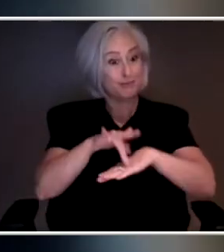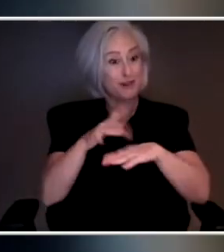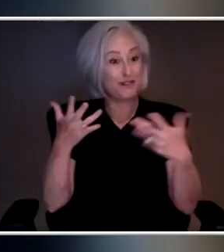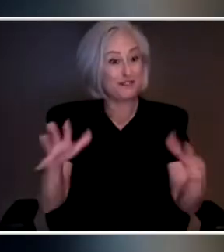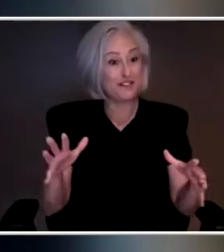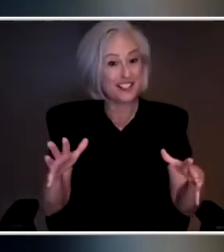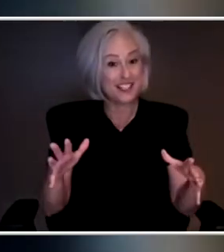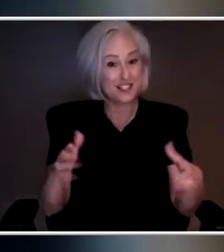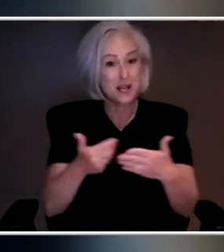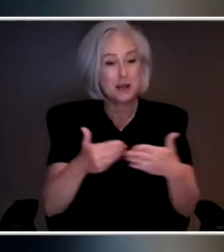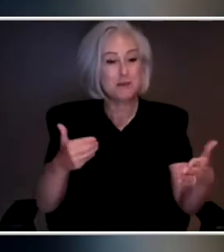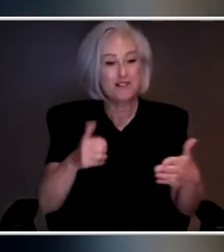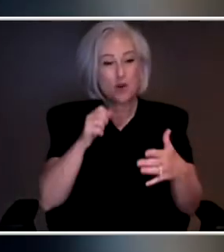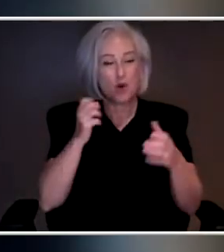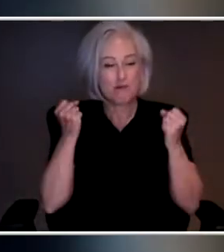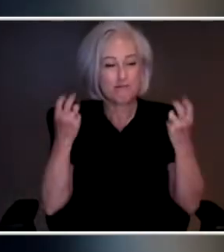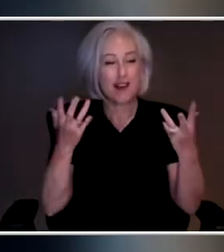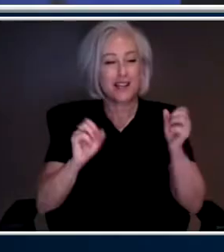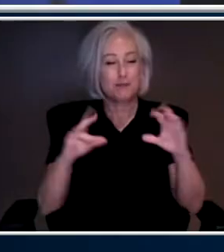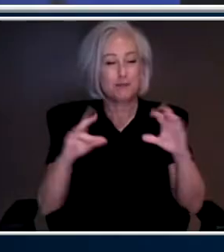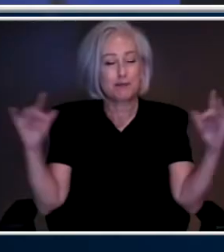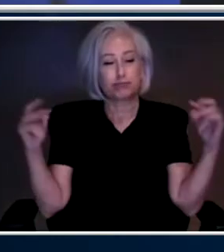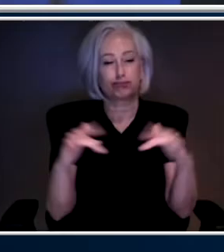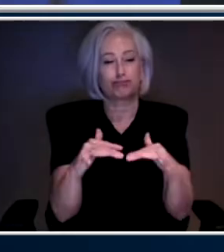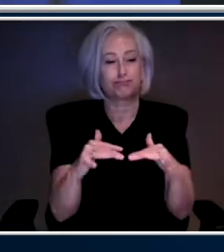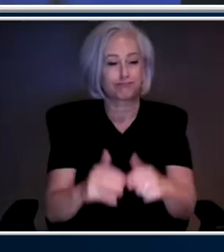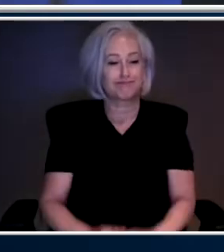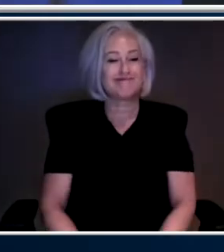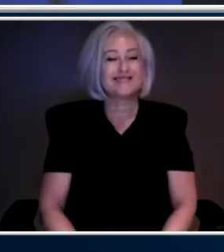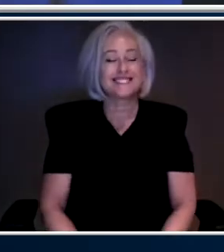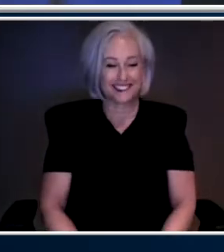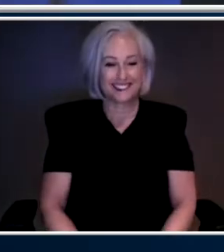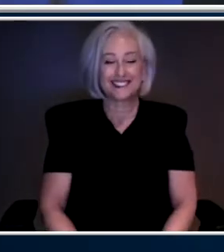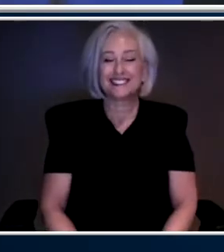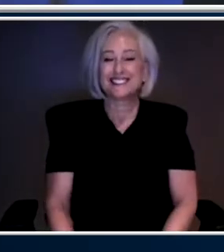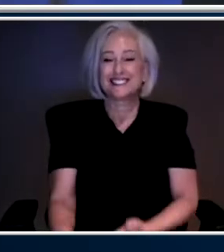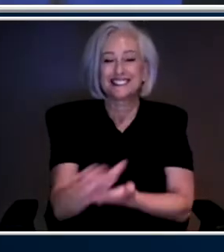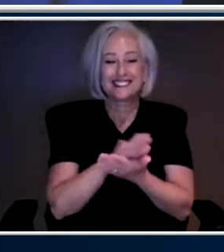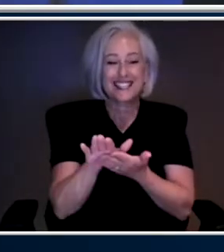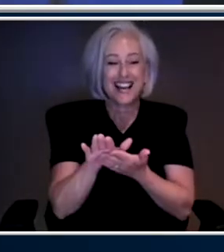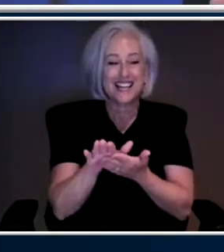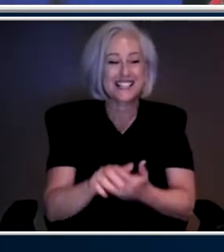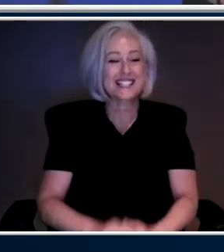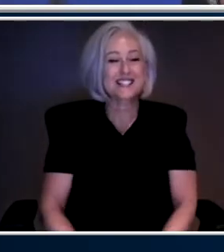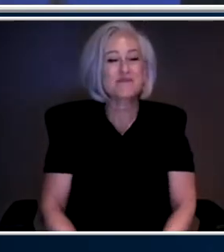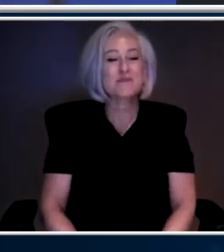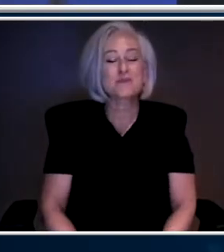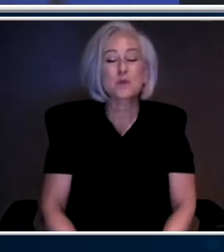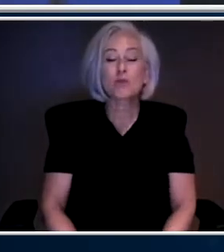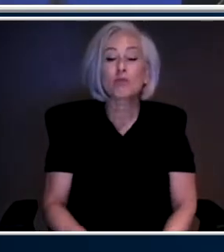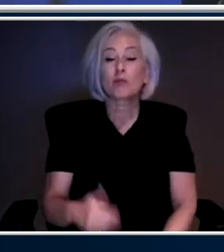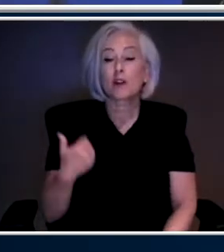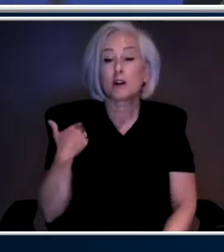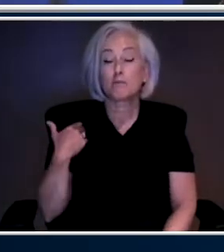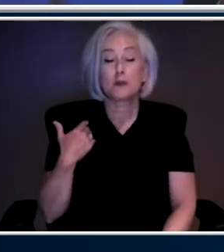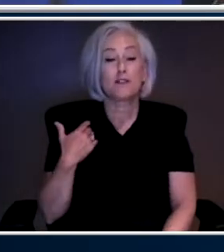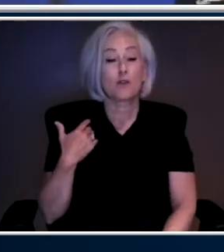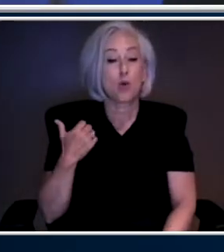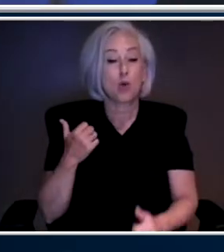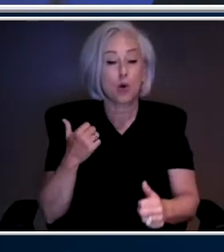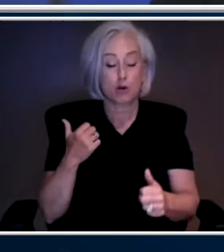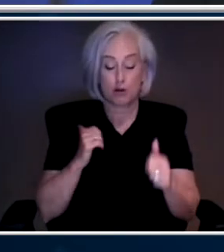was very uncrowded. So that was great. Nice. And you had mentioned before the program started that you